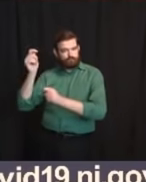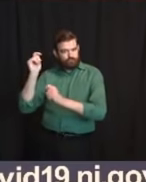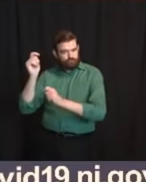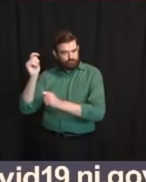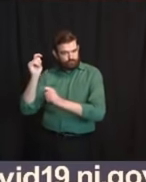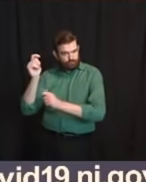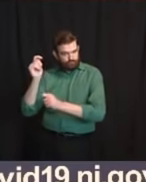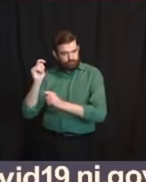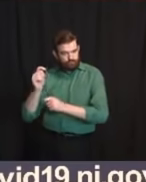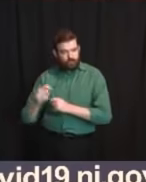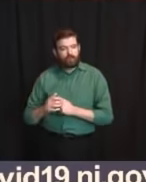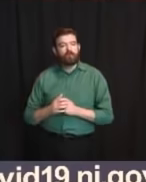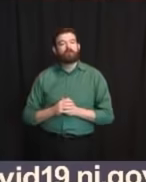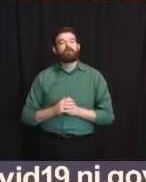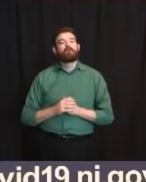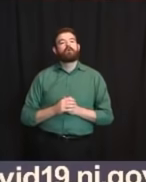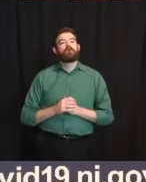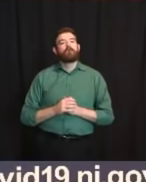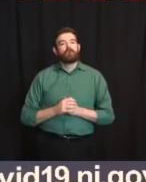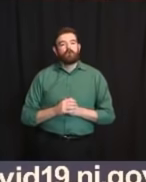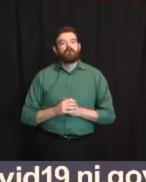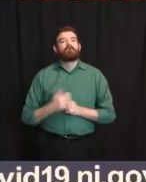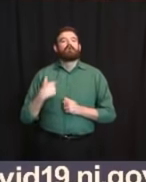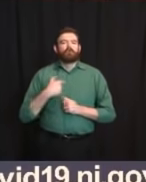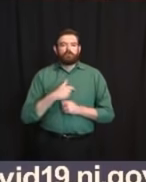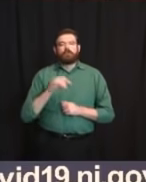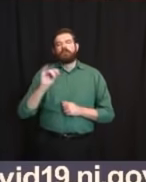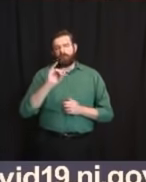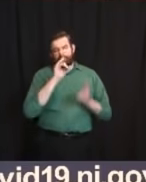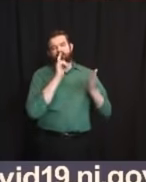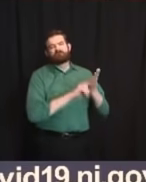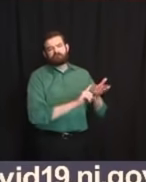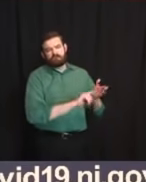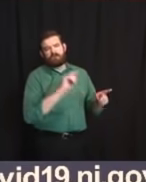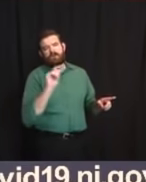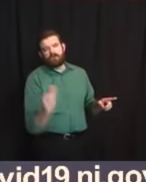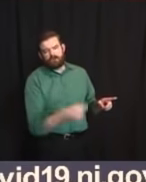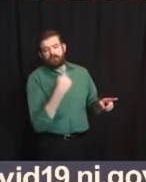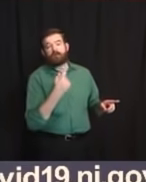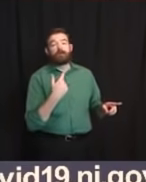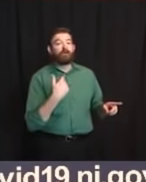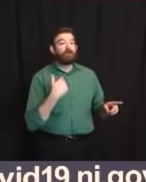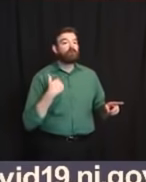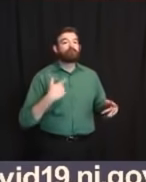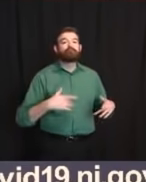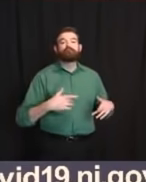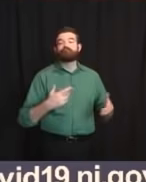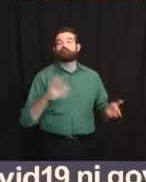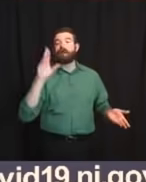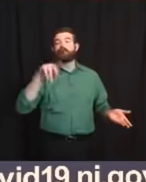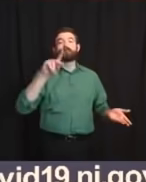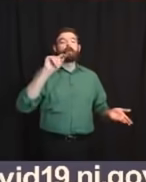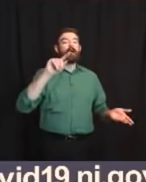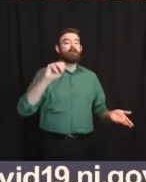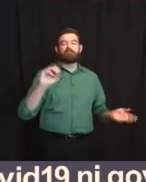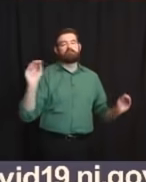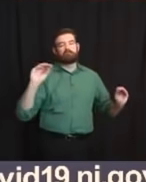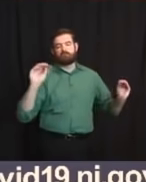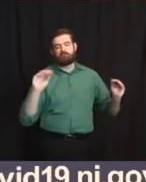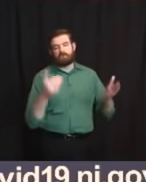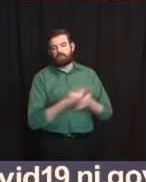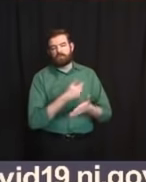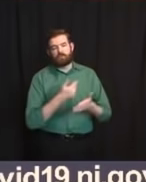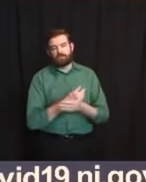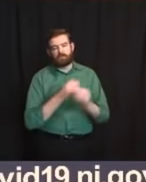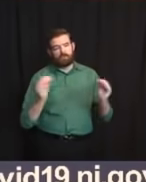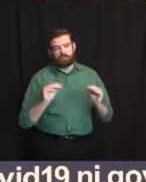that's something we are looking at. No news to tell you. I don't have a date for MVC, but Sue Fulton, who leads it, is extraordinary, and she and